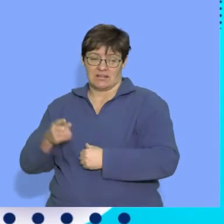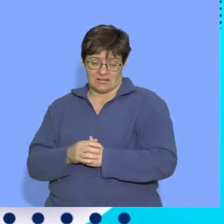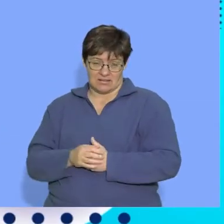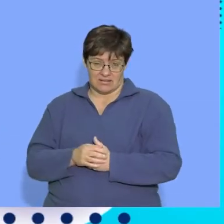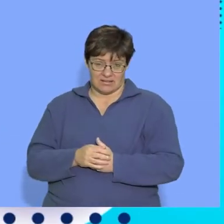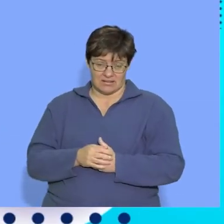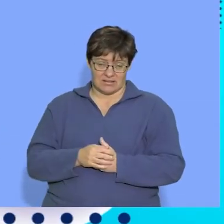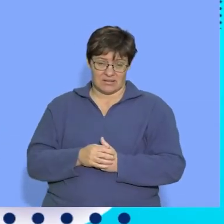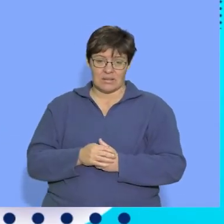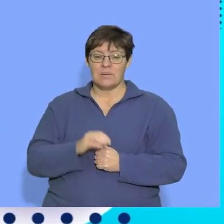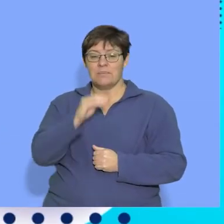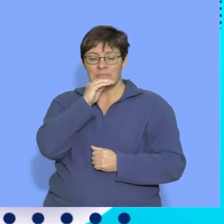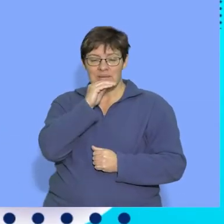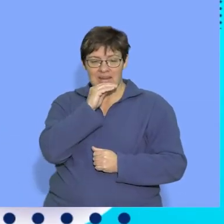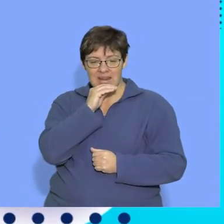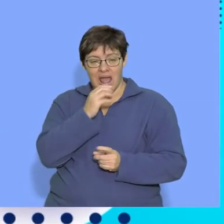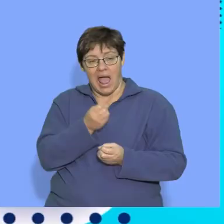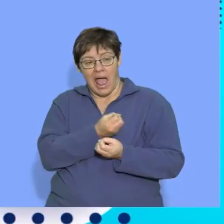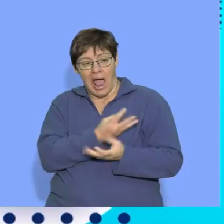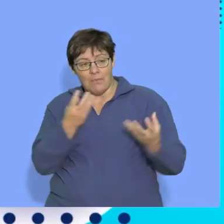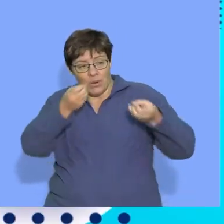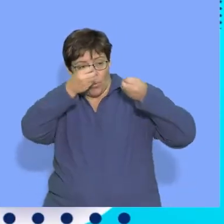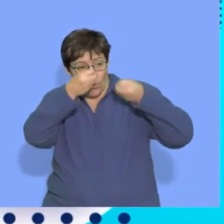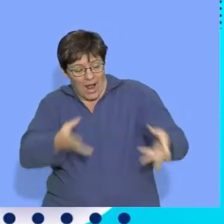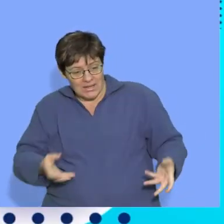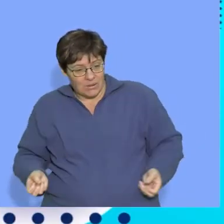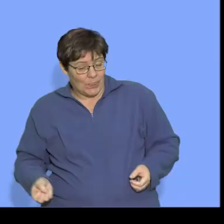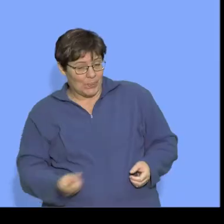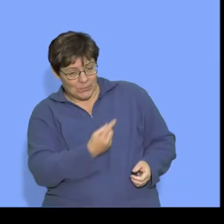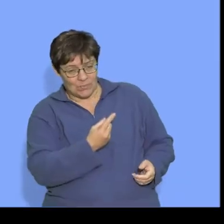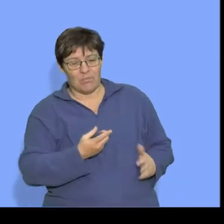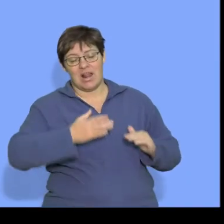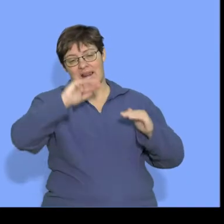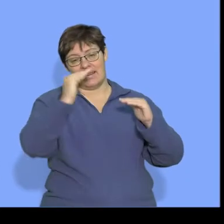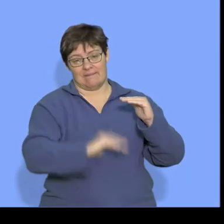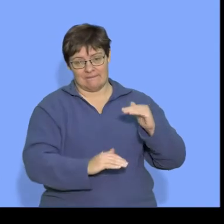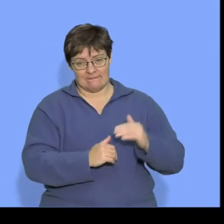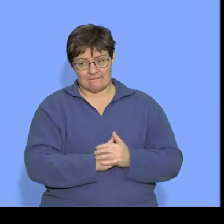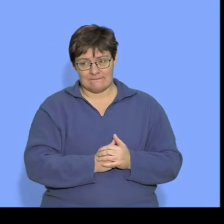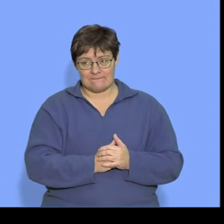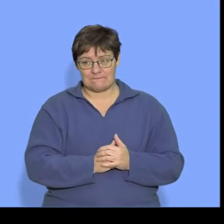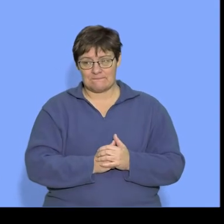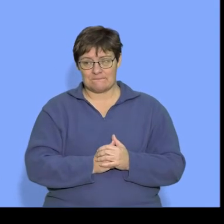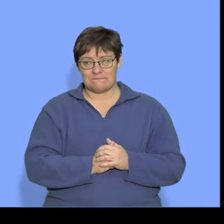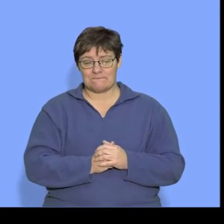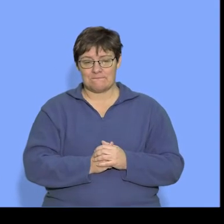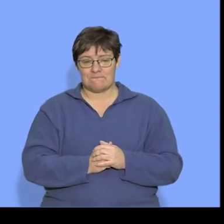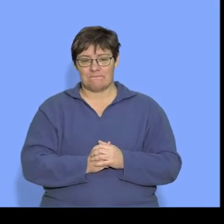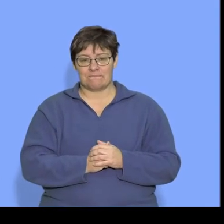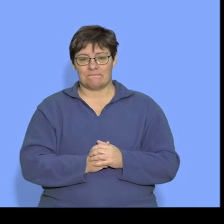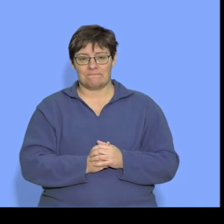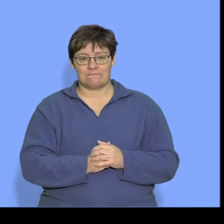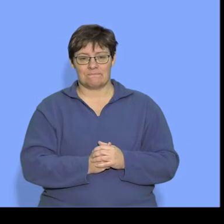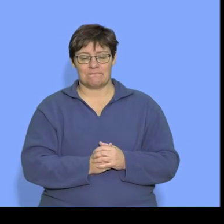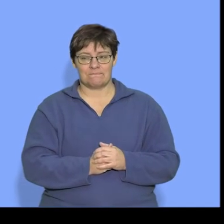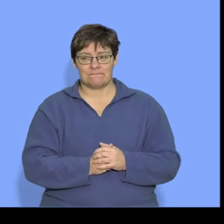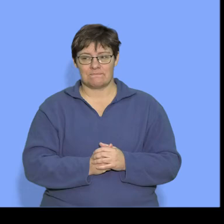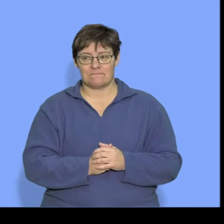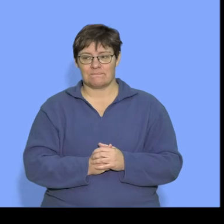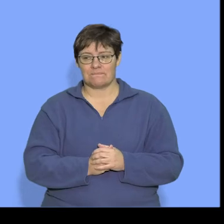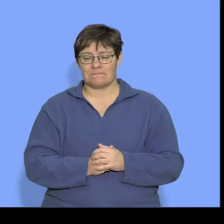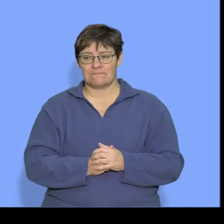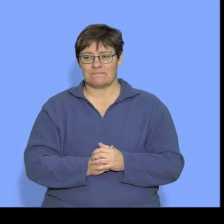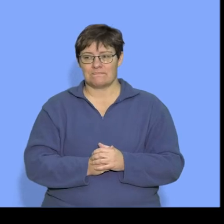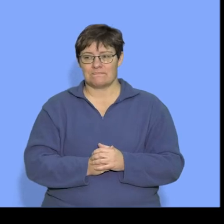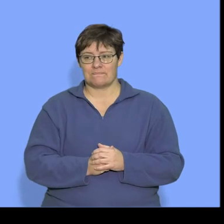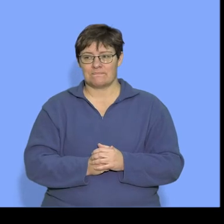in reducing the amount of waste products that are produced. Right. So guys, we're going to get on to